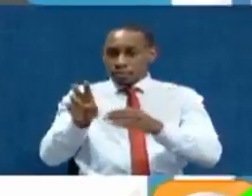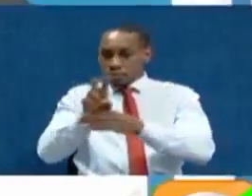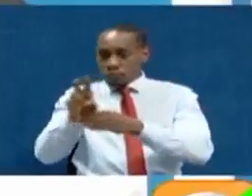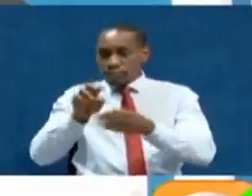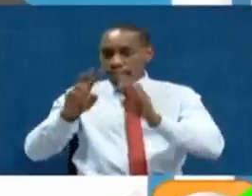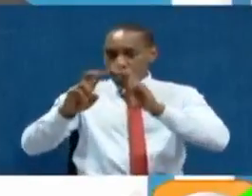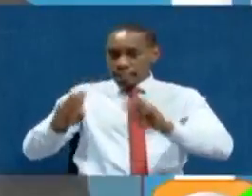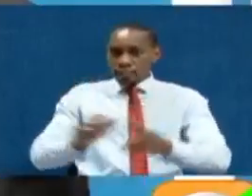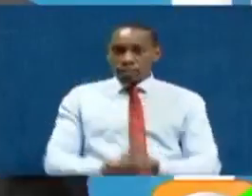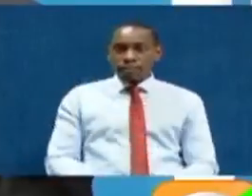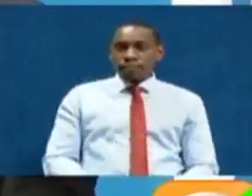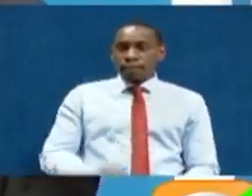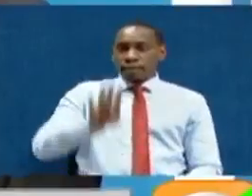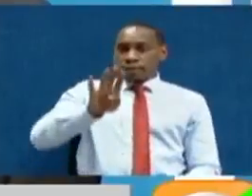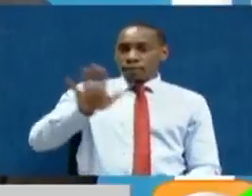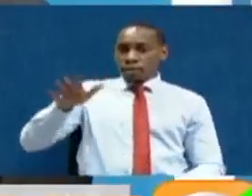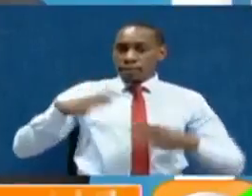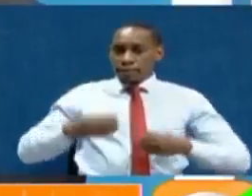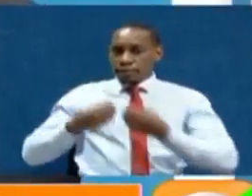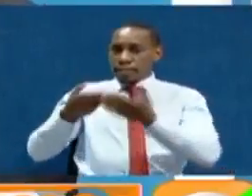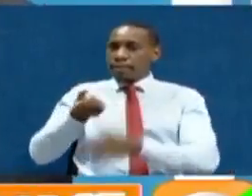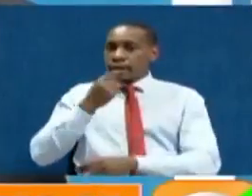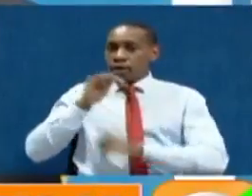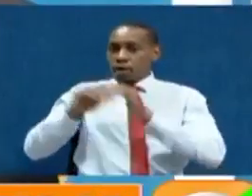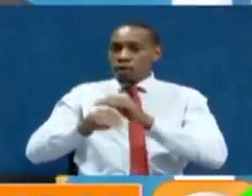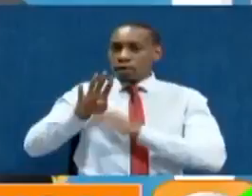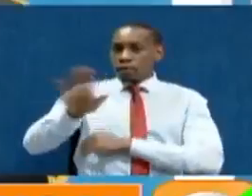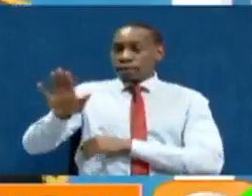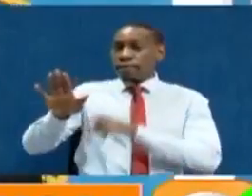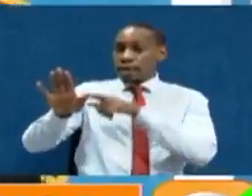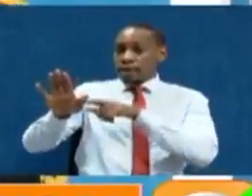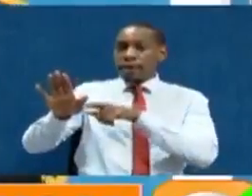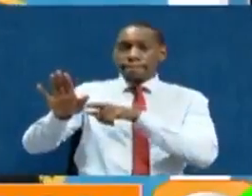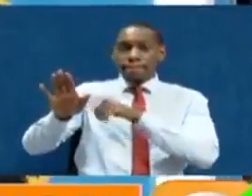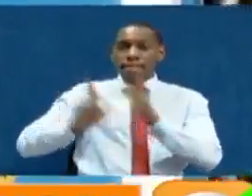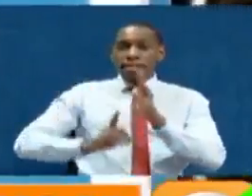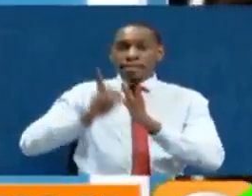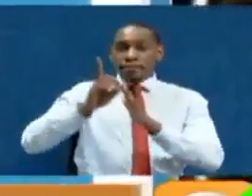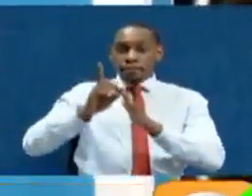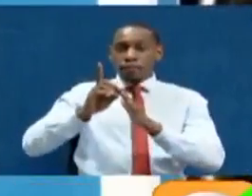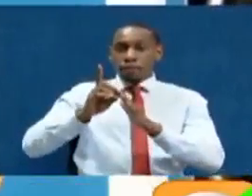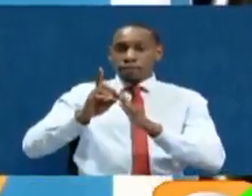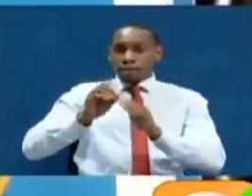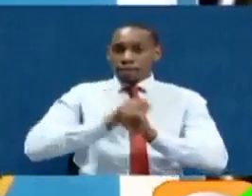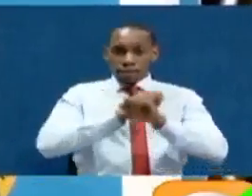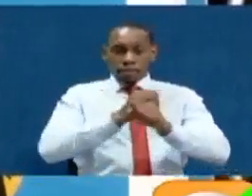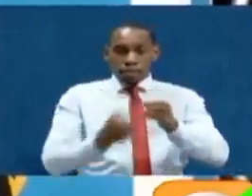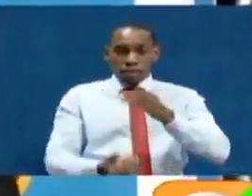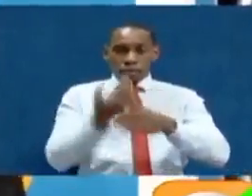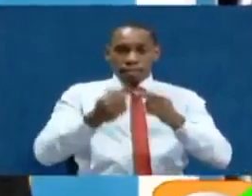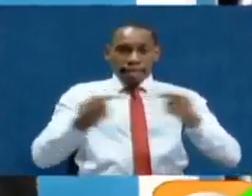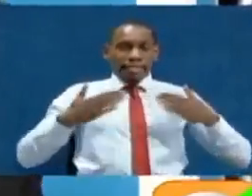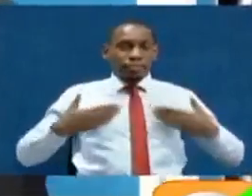closely. Out of the 45 people who were given the vaccines, all of them developed an immune reaction. They produce